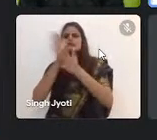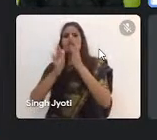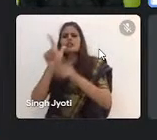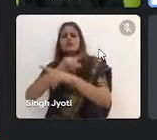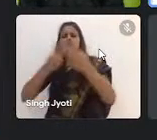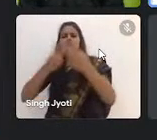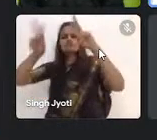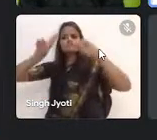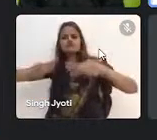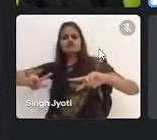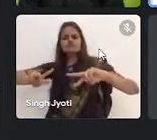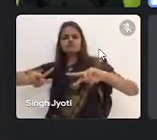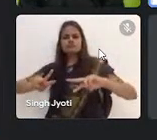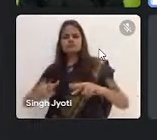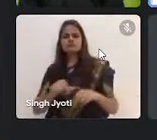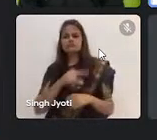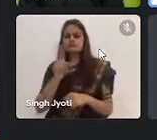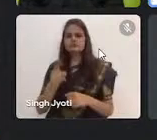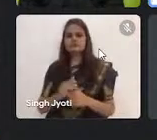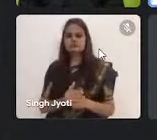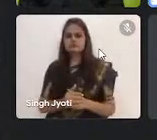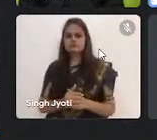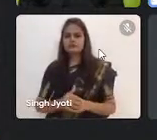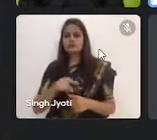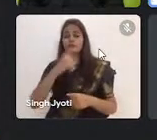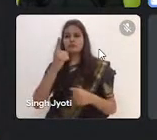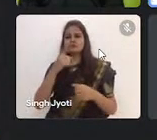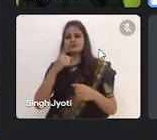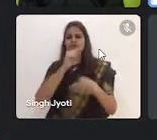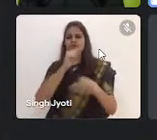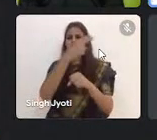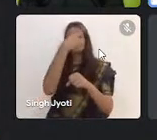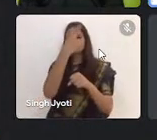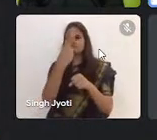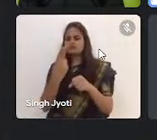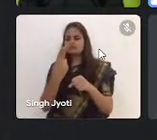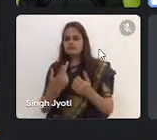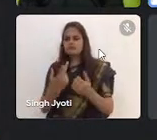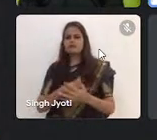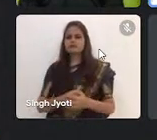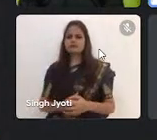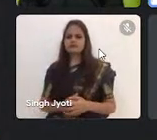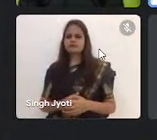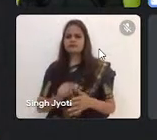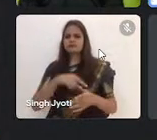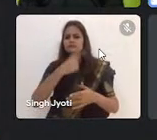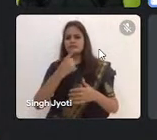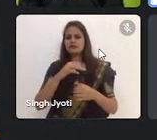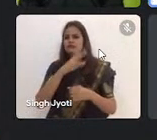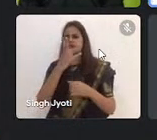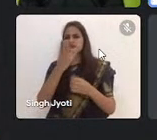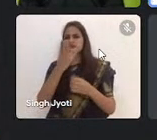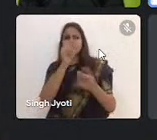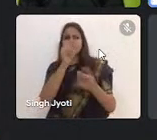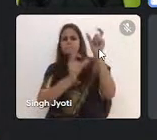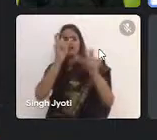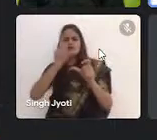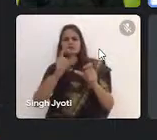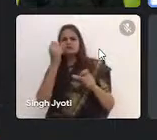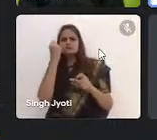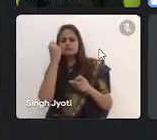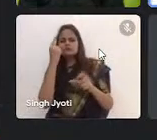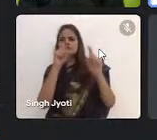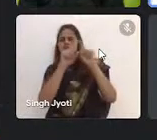at best, it's ungrammatical and it's unnatural. So at best, people don't understand it. And